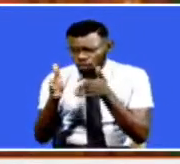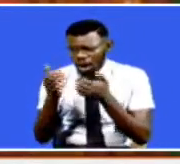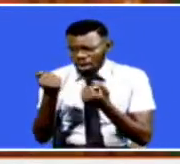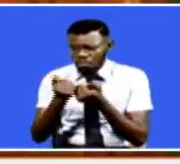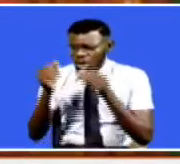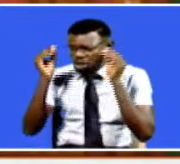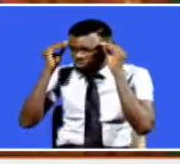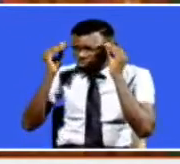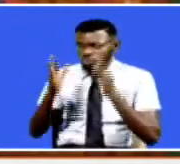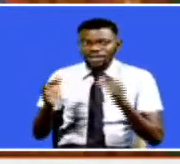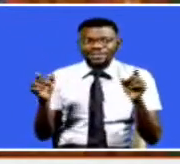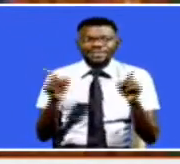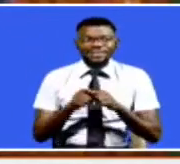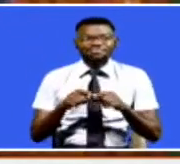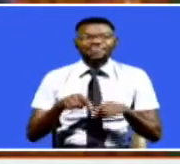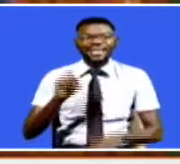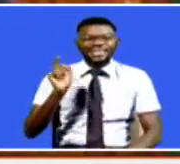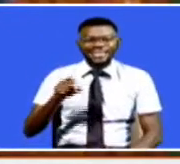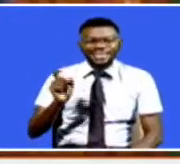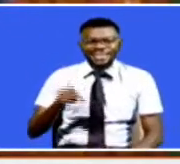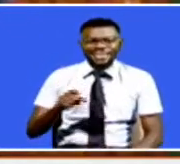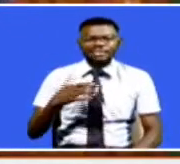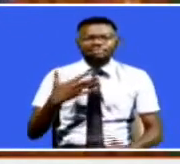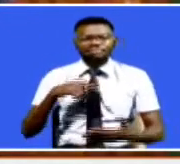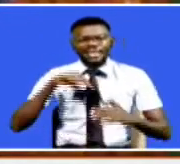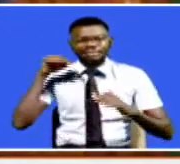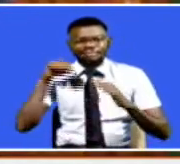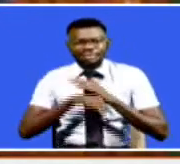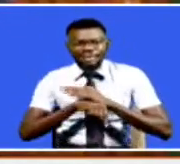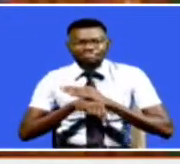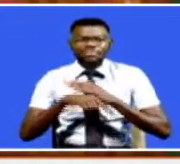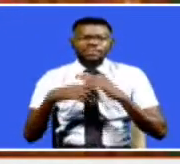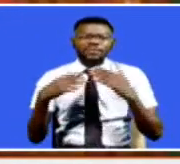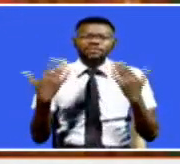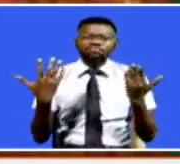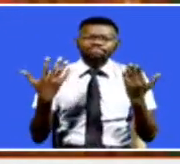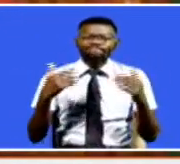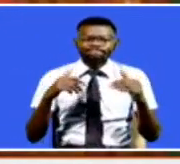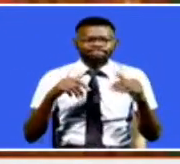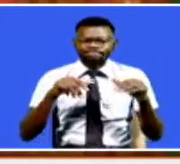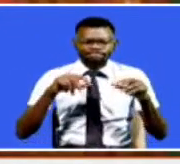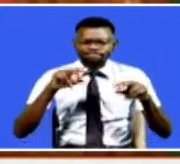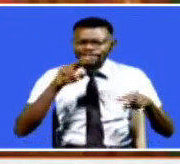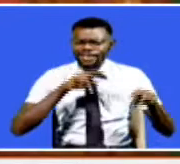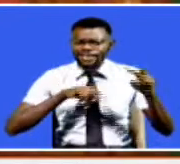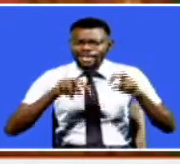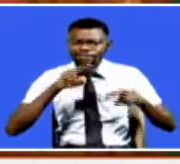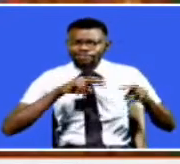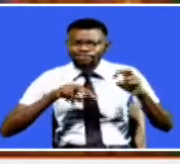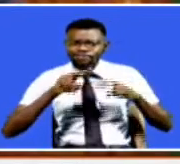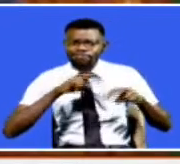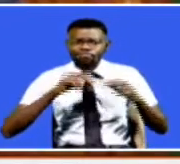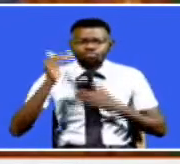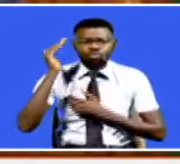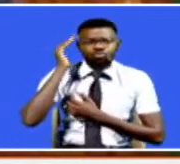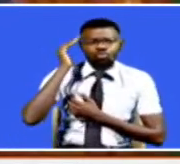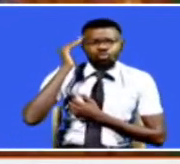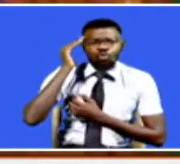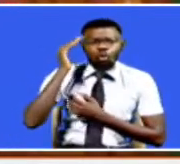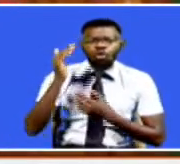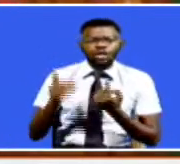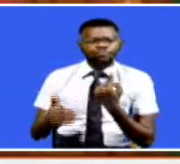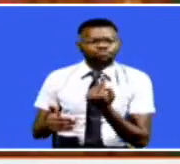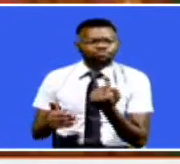and deploys a rigorous, impartial means testing instrument to establish the level of need of